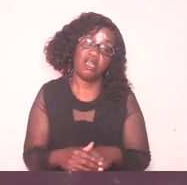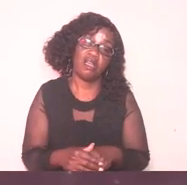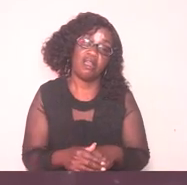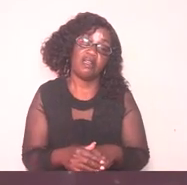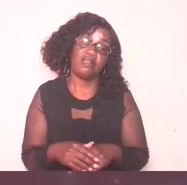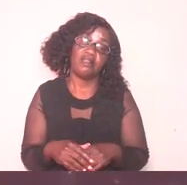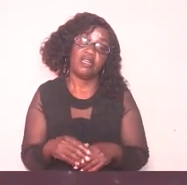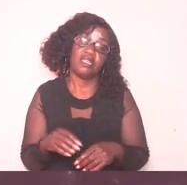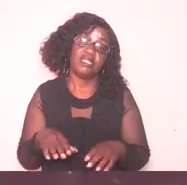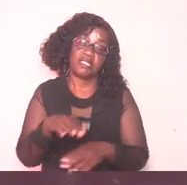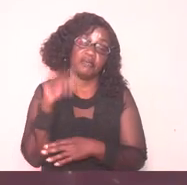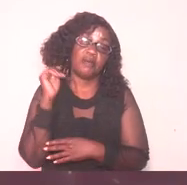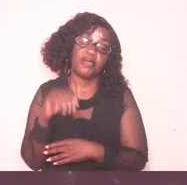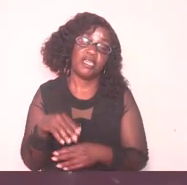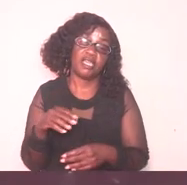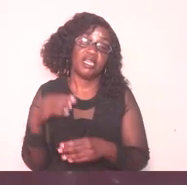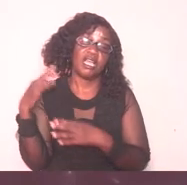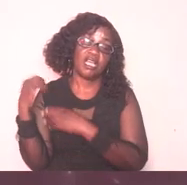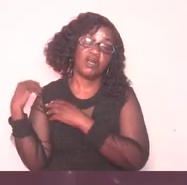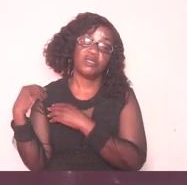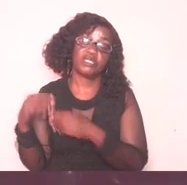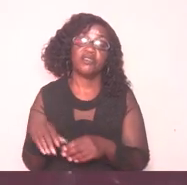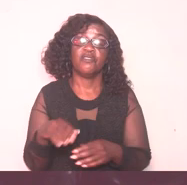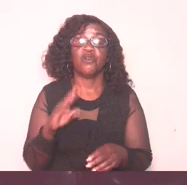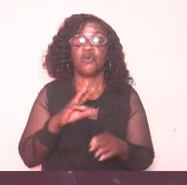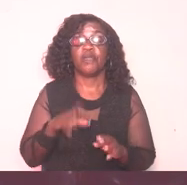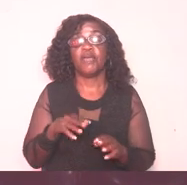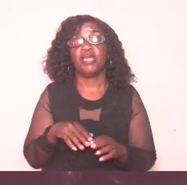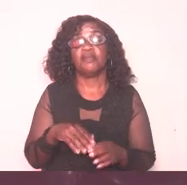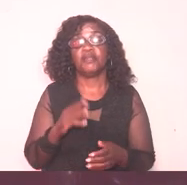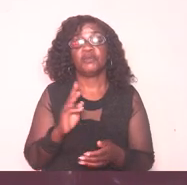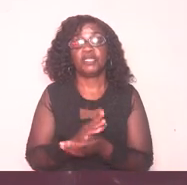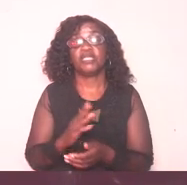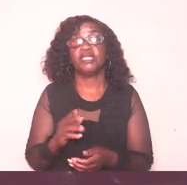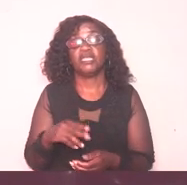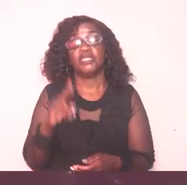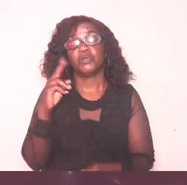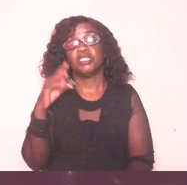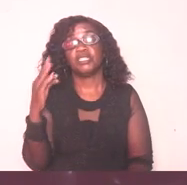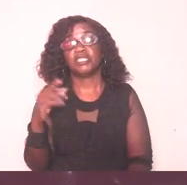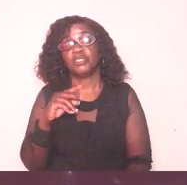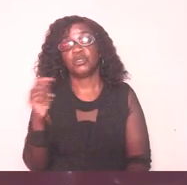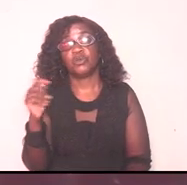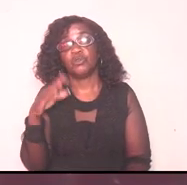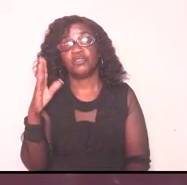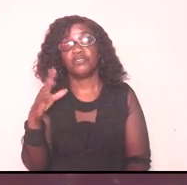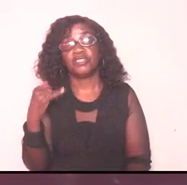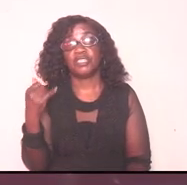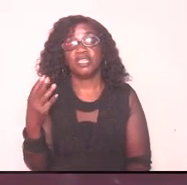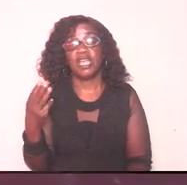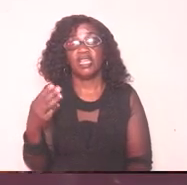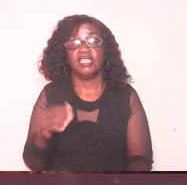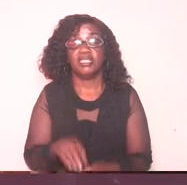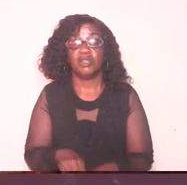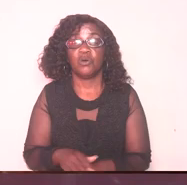as a sector. Zimbabwe accounts for like 23% of women between 18 to 49 where we will give birth below the age of 18. We think STIs are